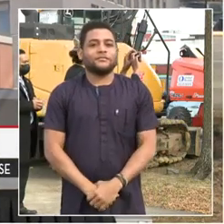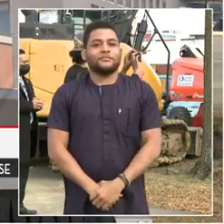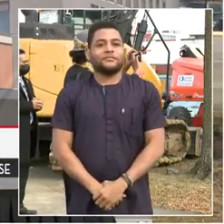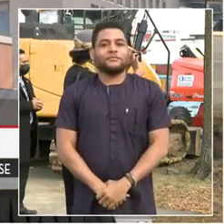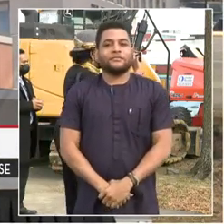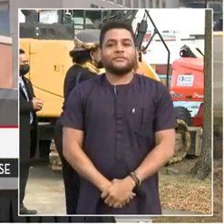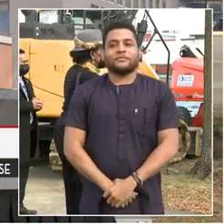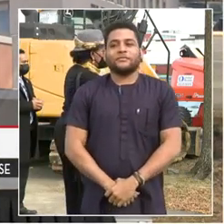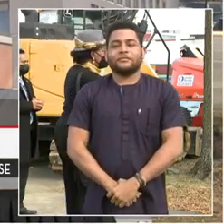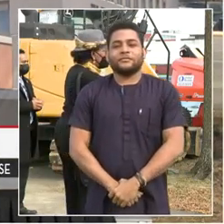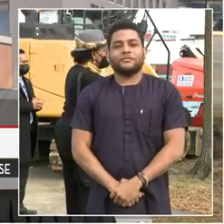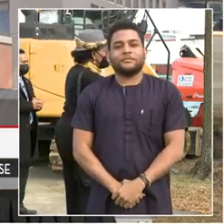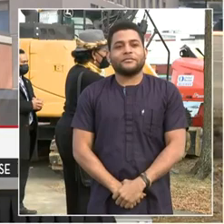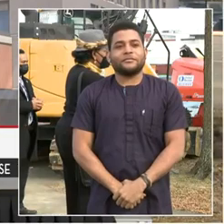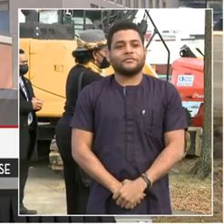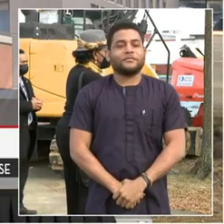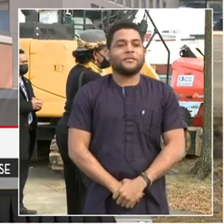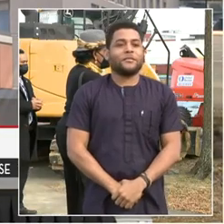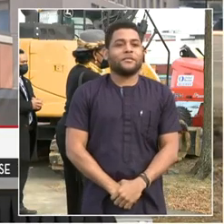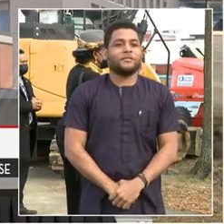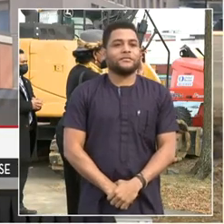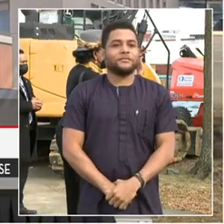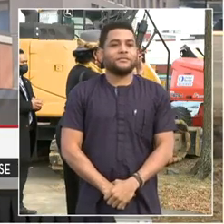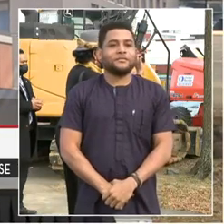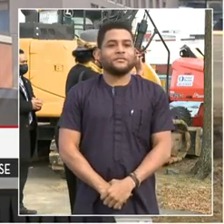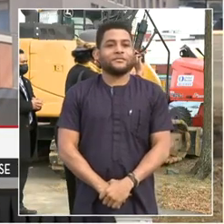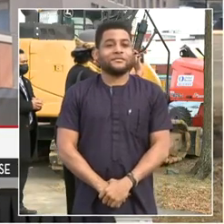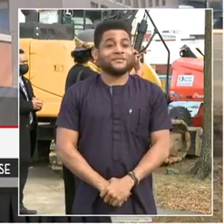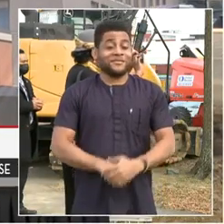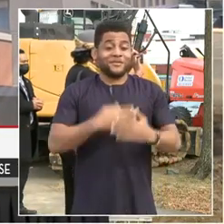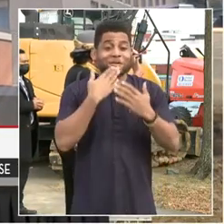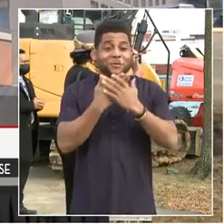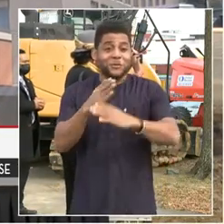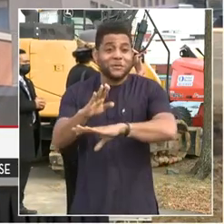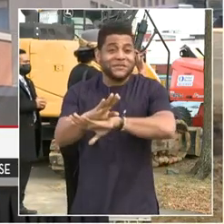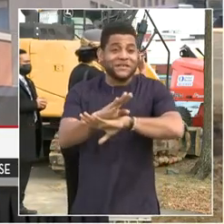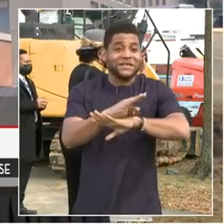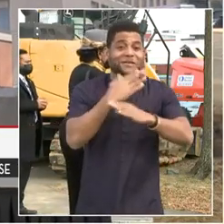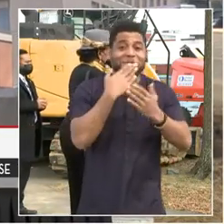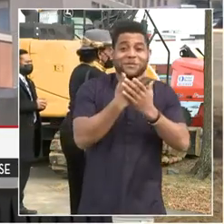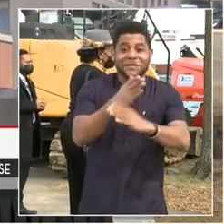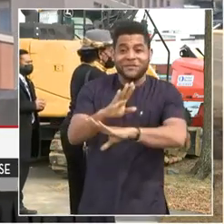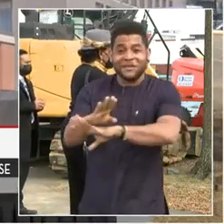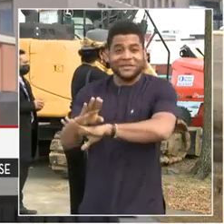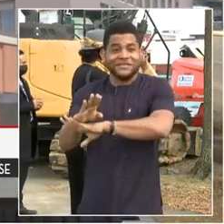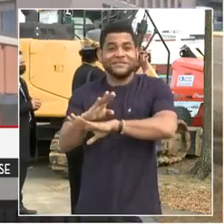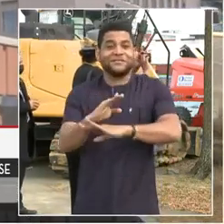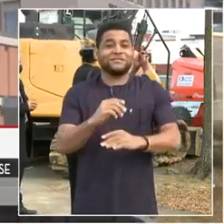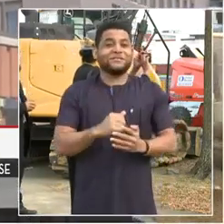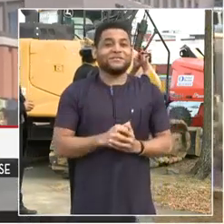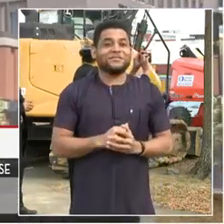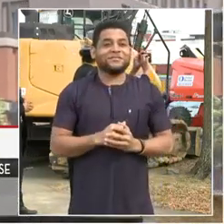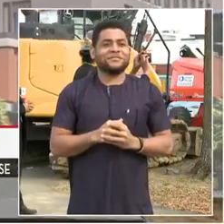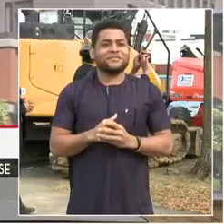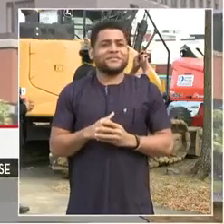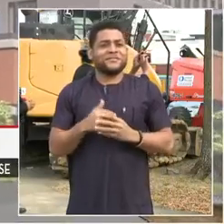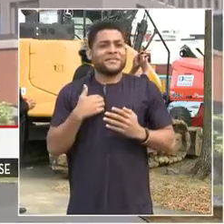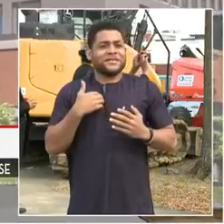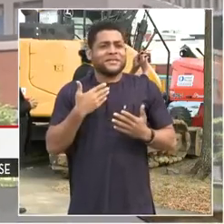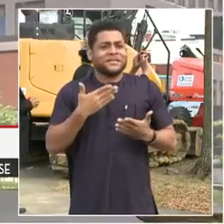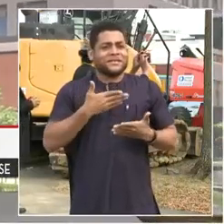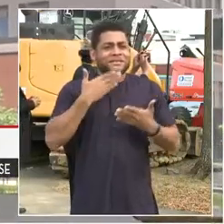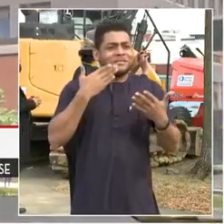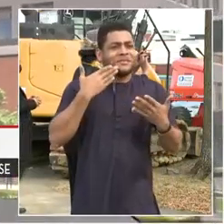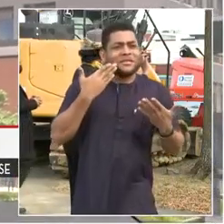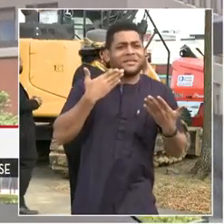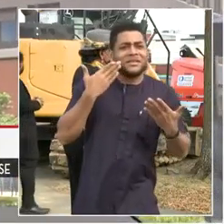So good afternoon. It smells like a new ward today. It